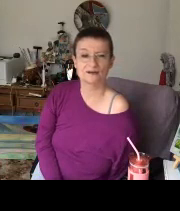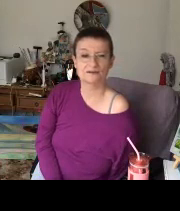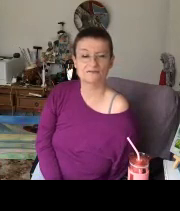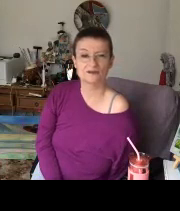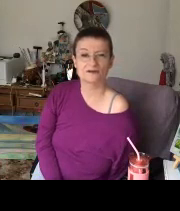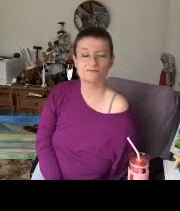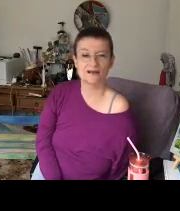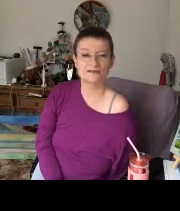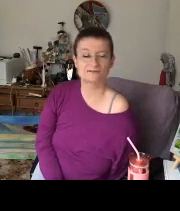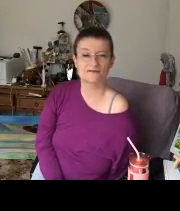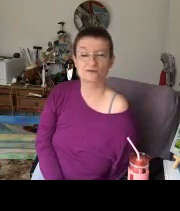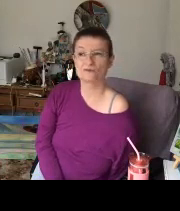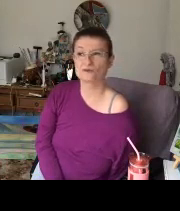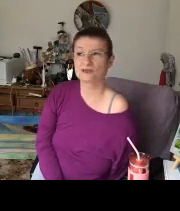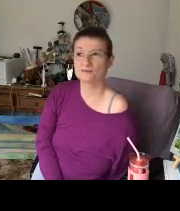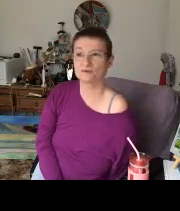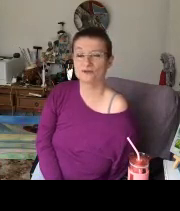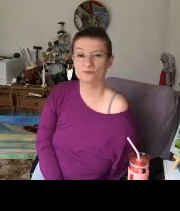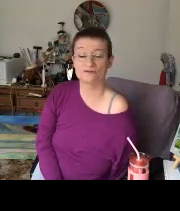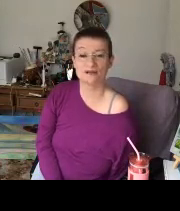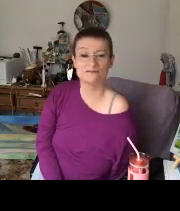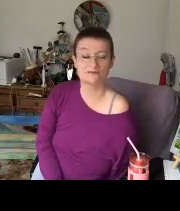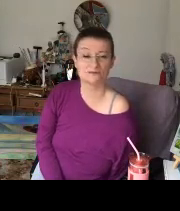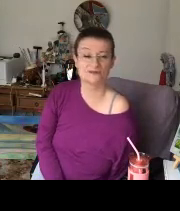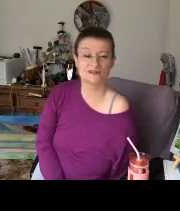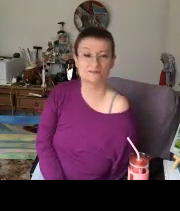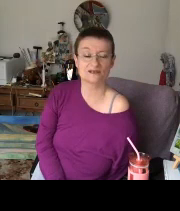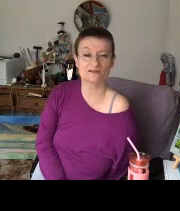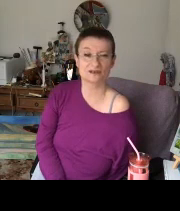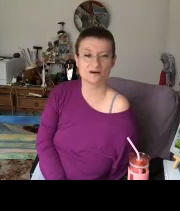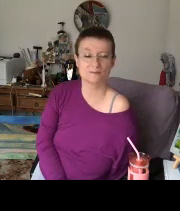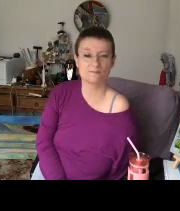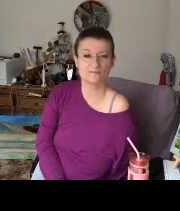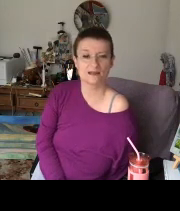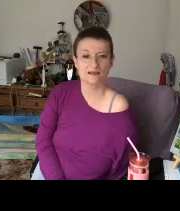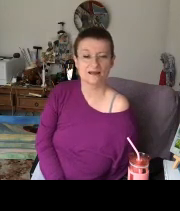So I kind of rallied around all the people that were influencing me at the